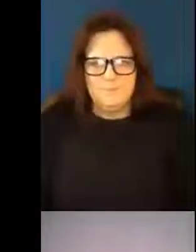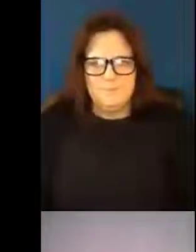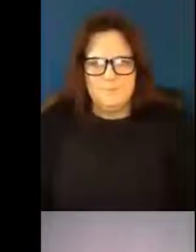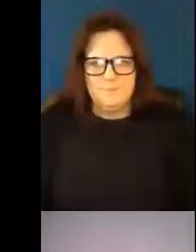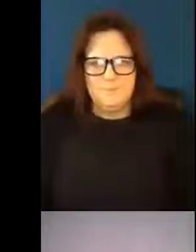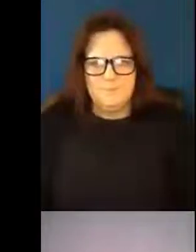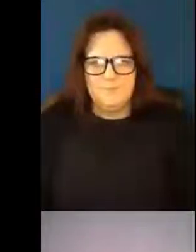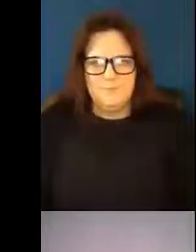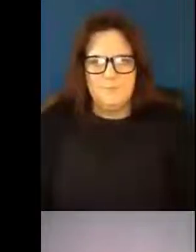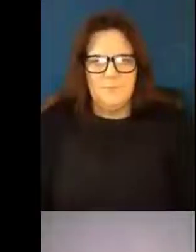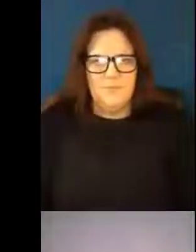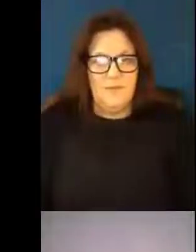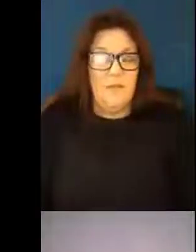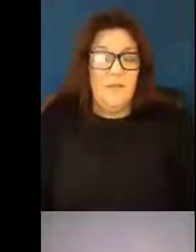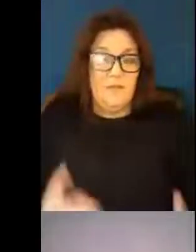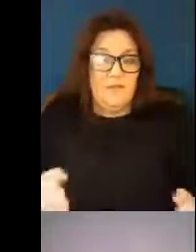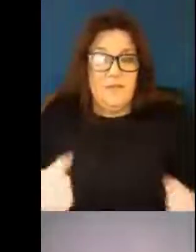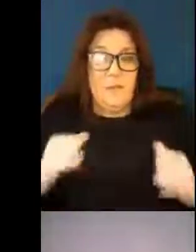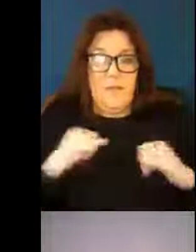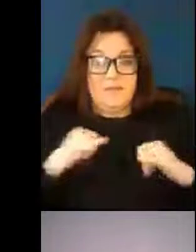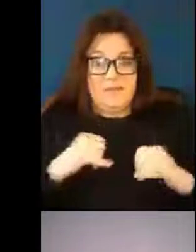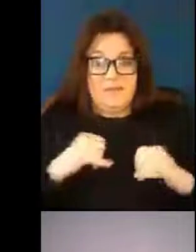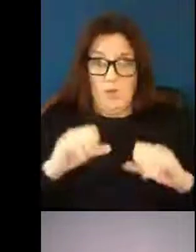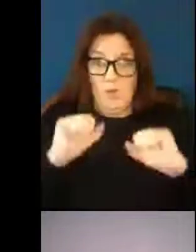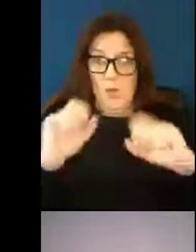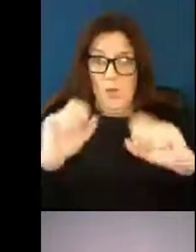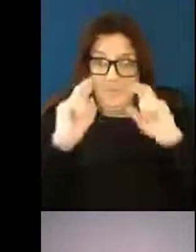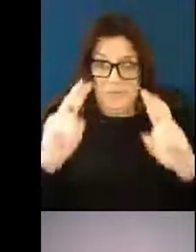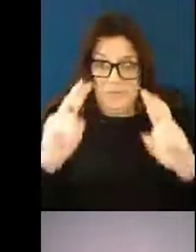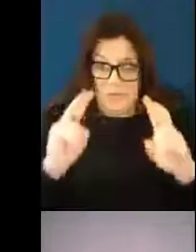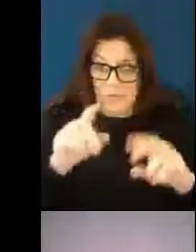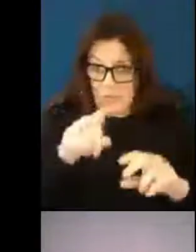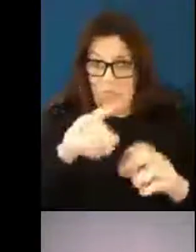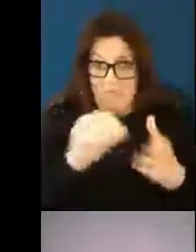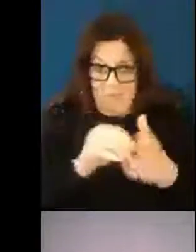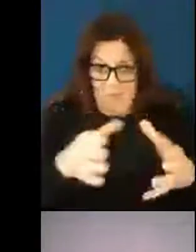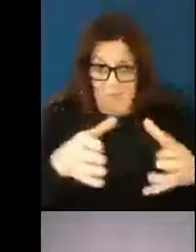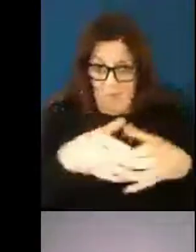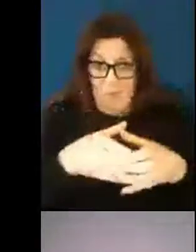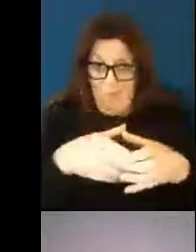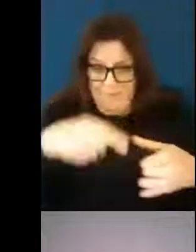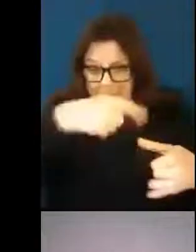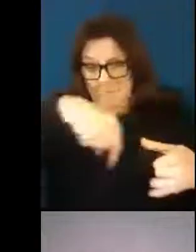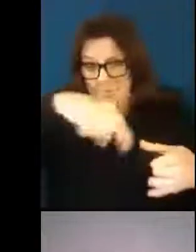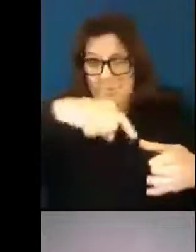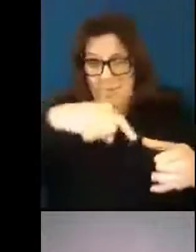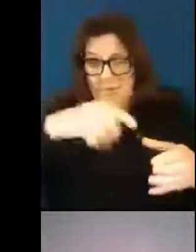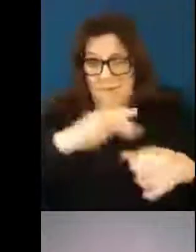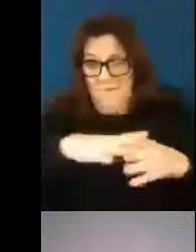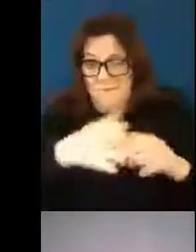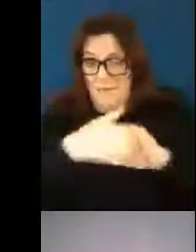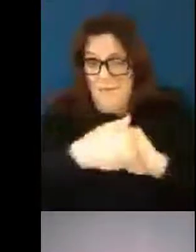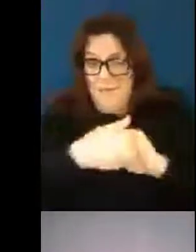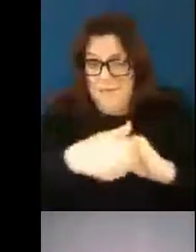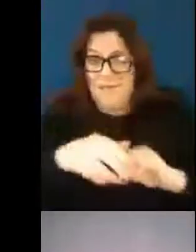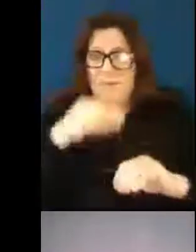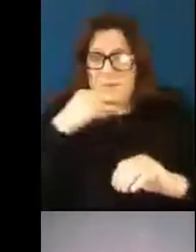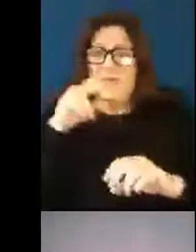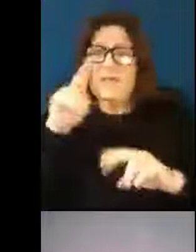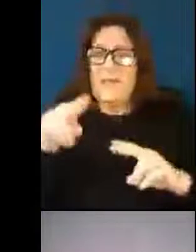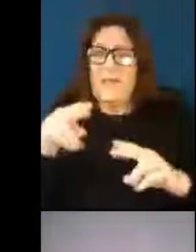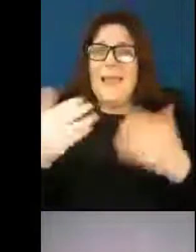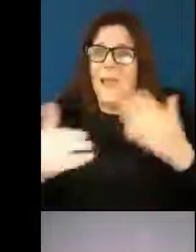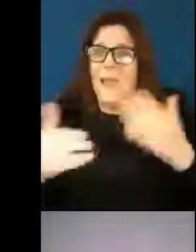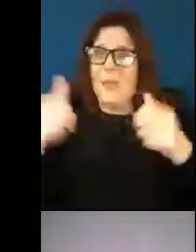to move from your vision, which you have as a select group of colleagues, to one that is much more